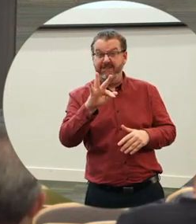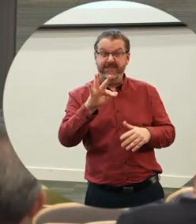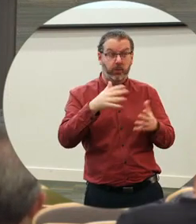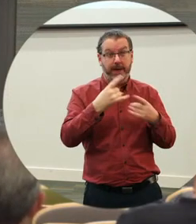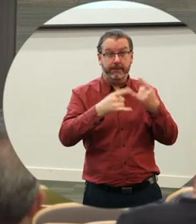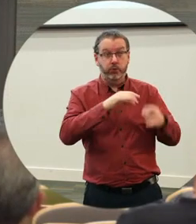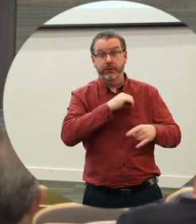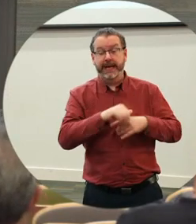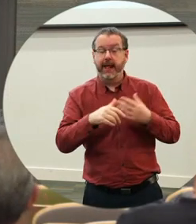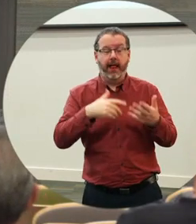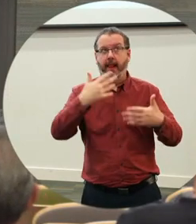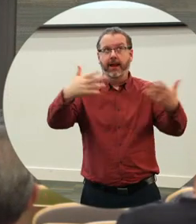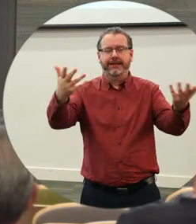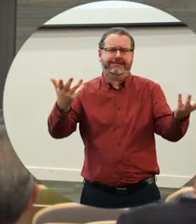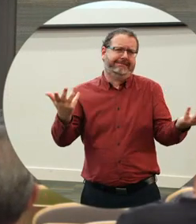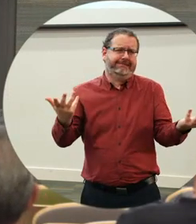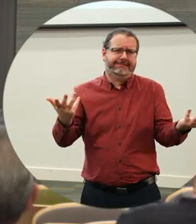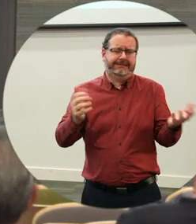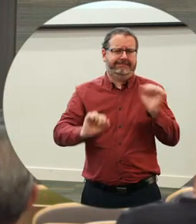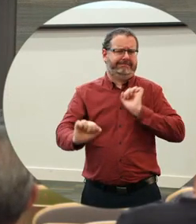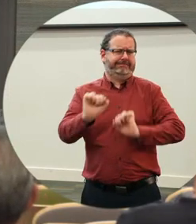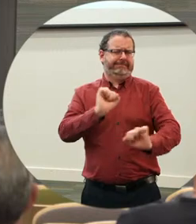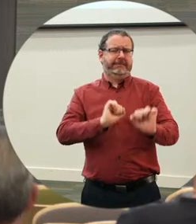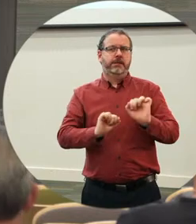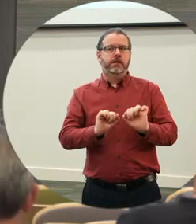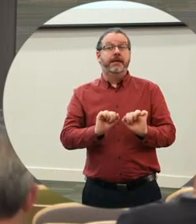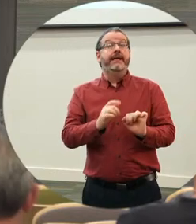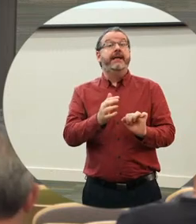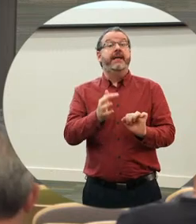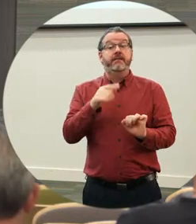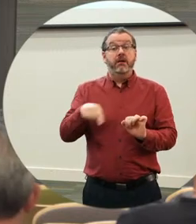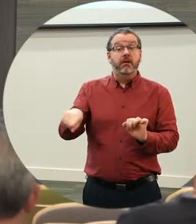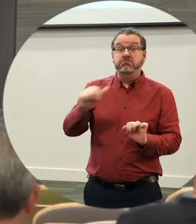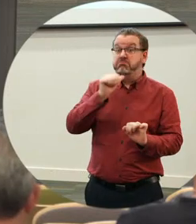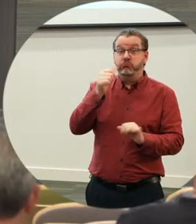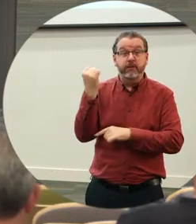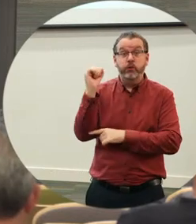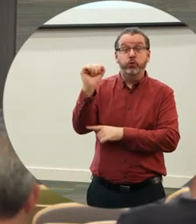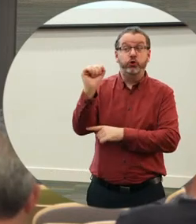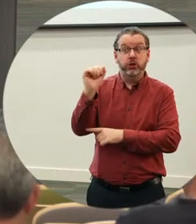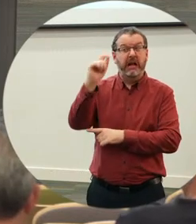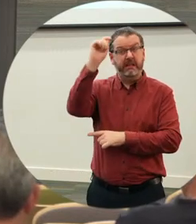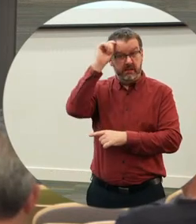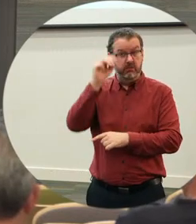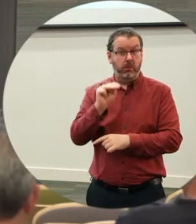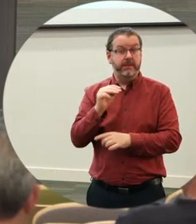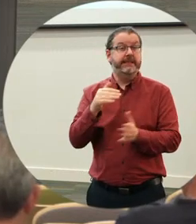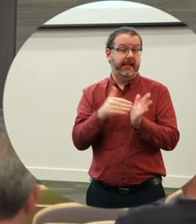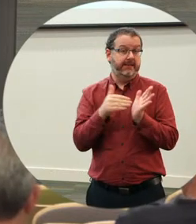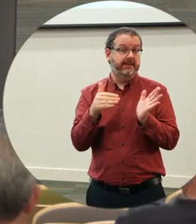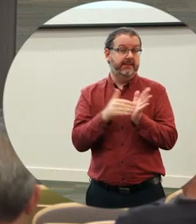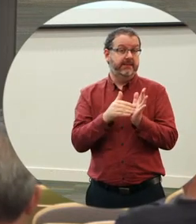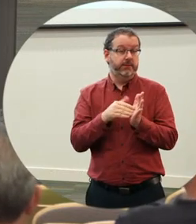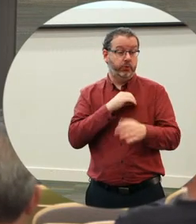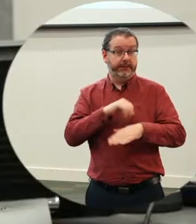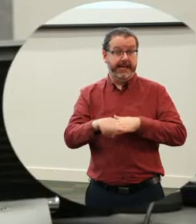I think it's probable that they would have, yes, we would have an armed force today.